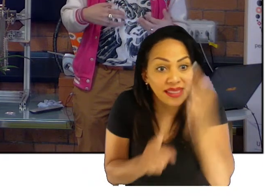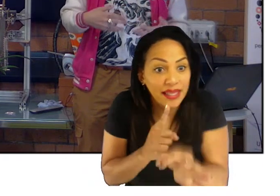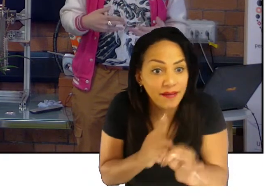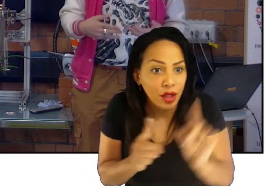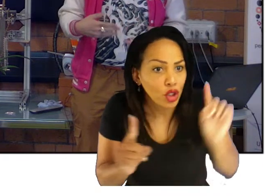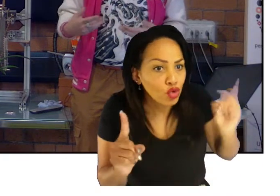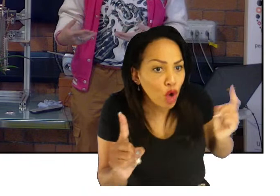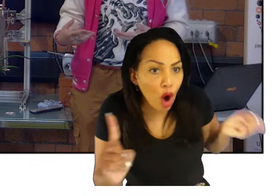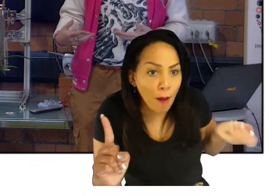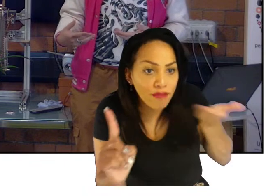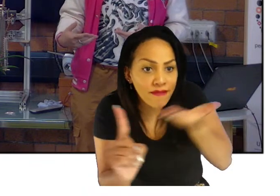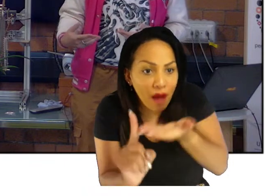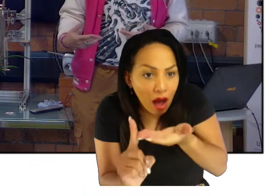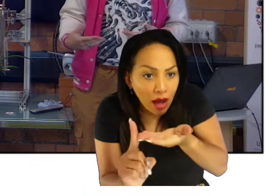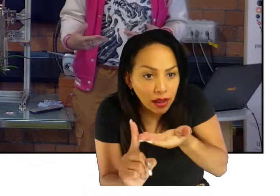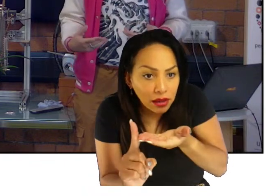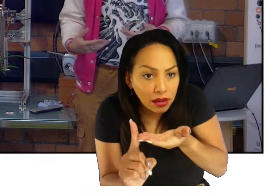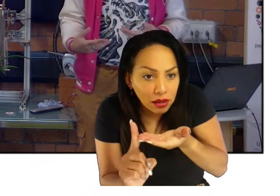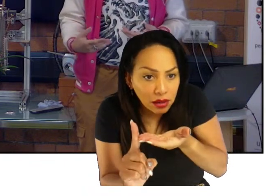something that would be okay.